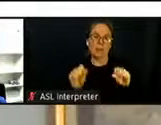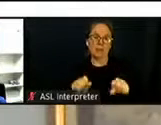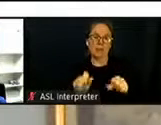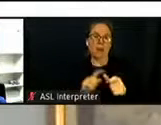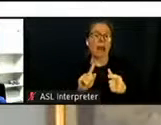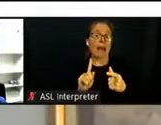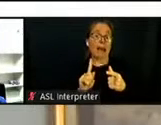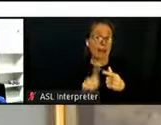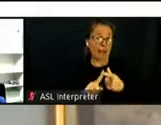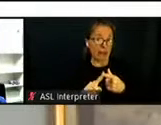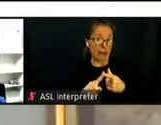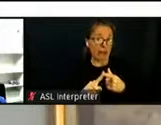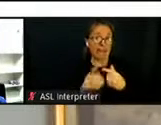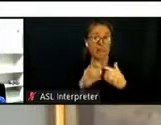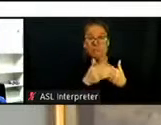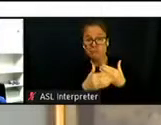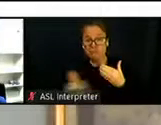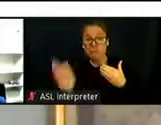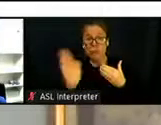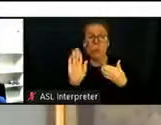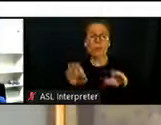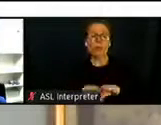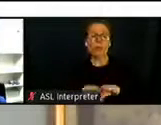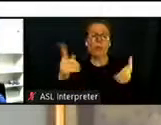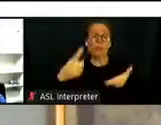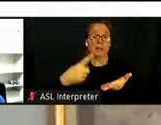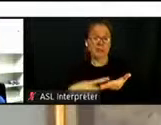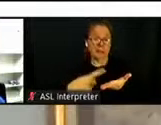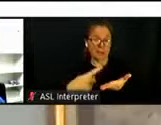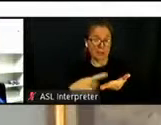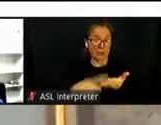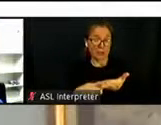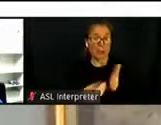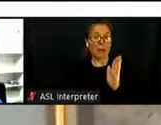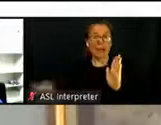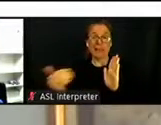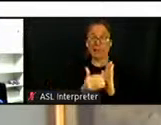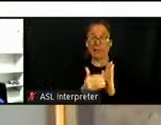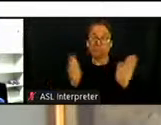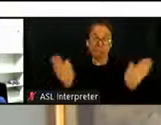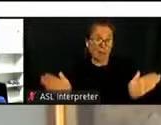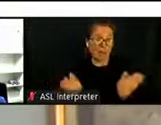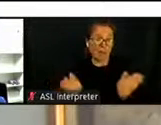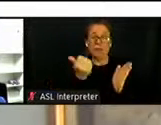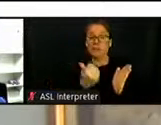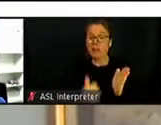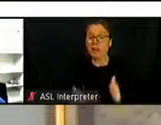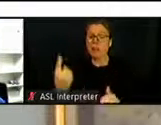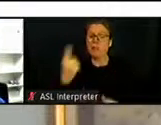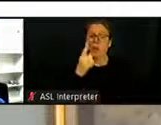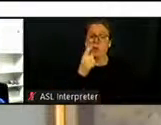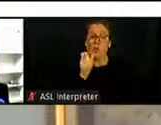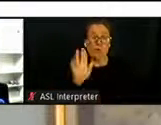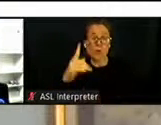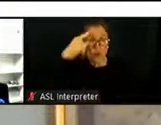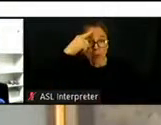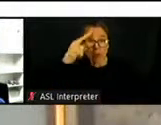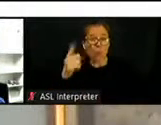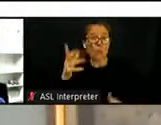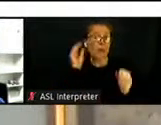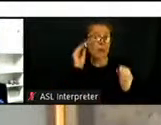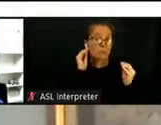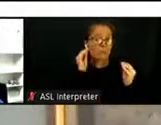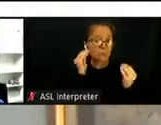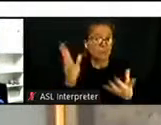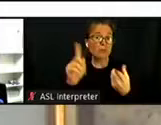open discussion portion where, again, I encourage anybody who's interested in sharing their thoughts with their commissioners to lift up and raise